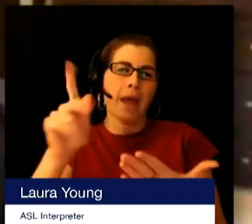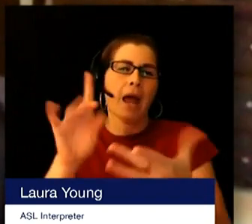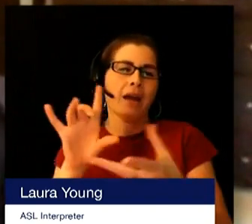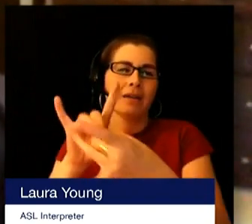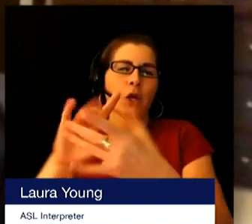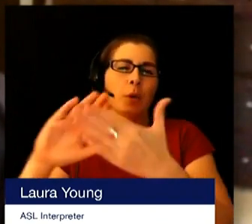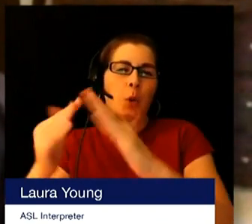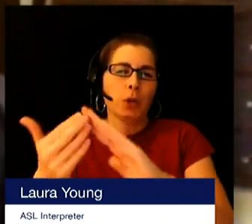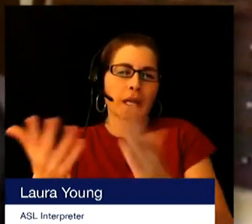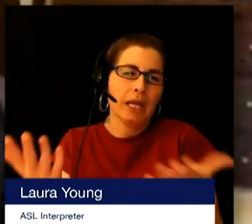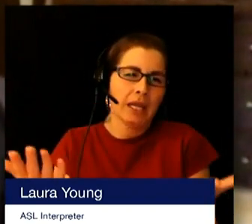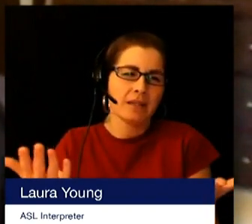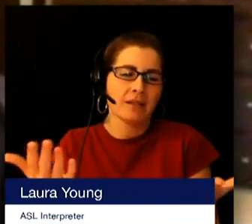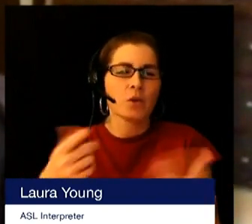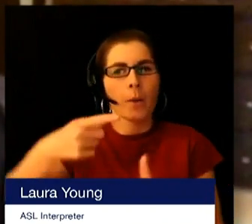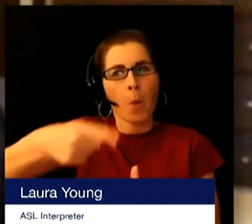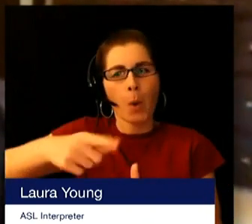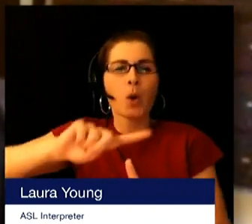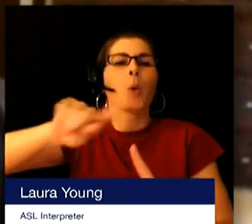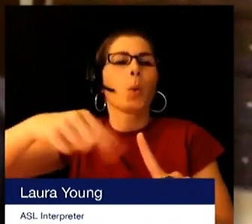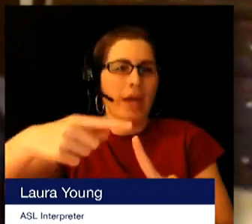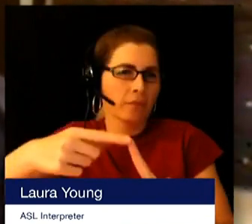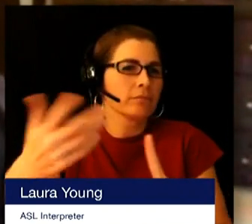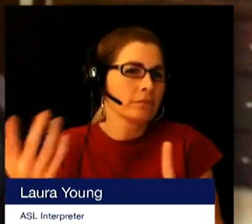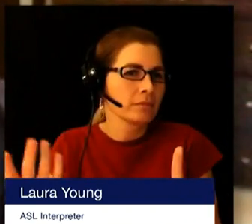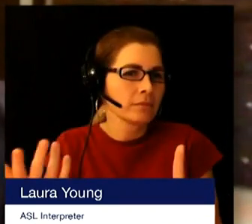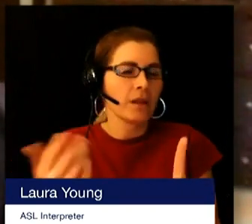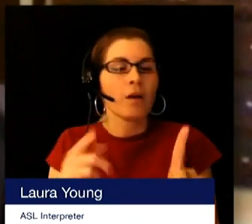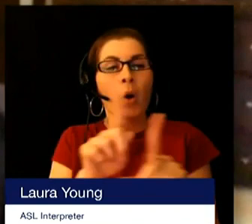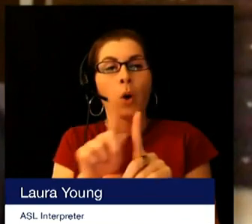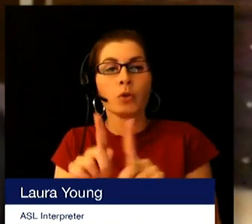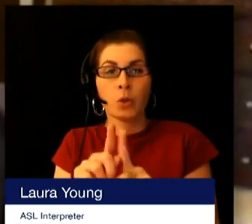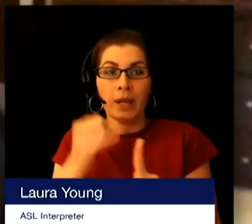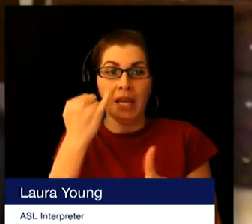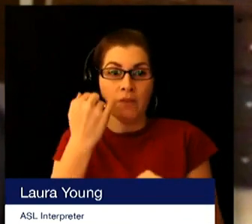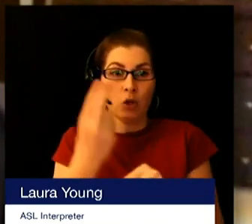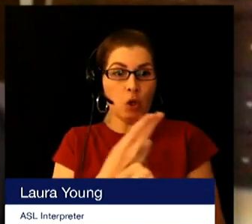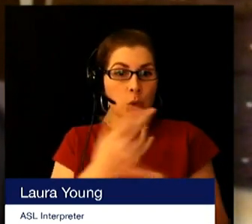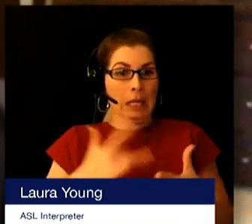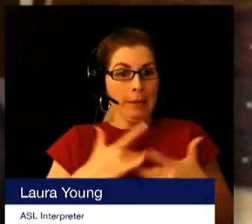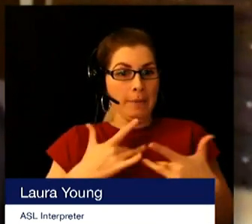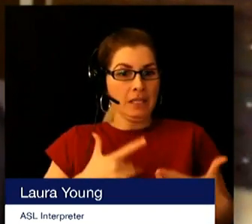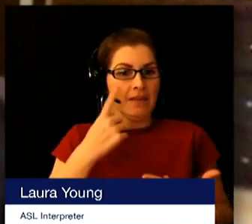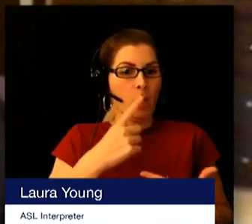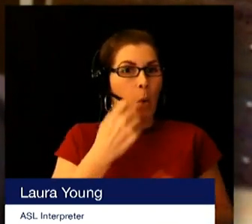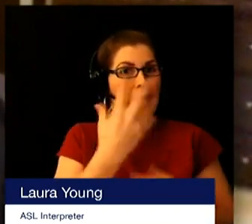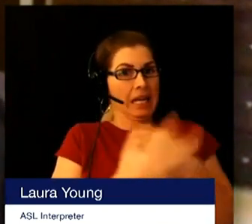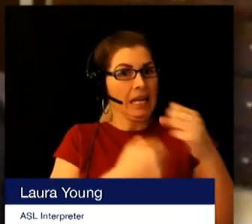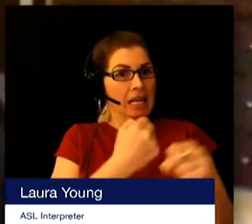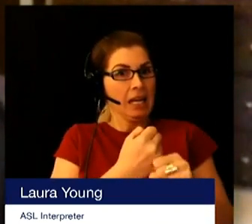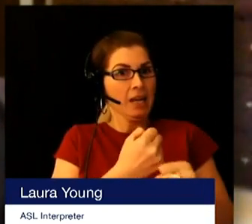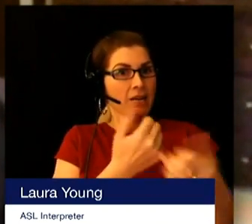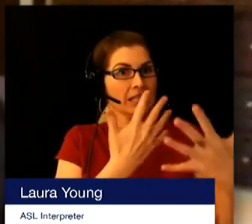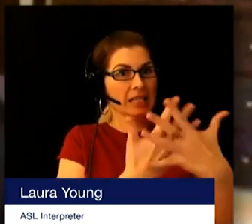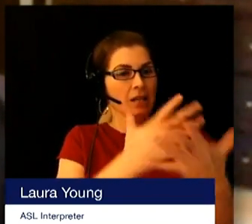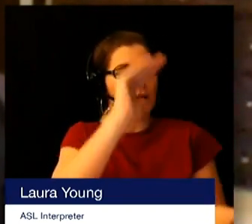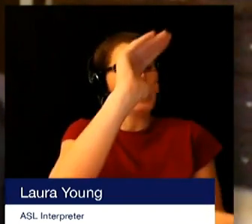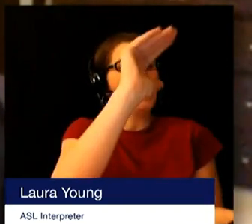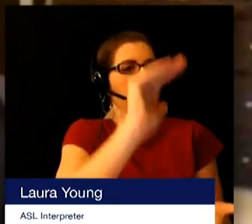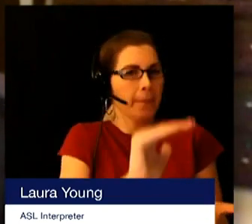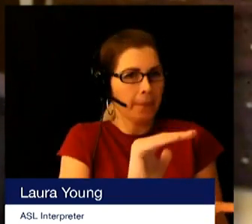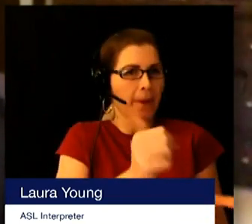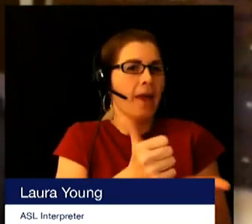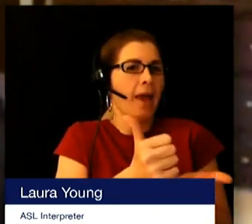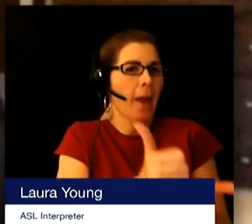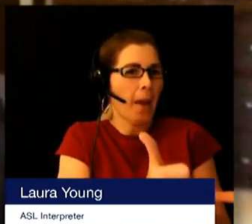when. And really what commutations using clemency to reduce people's sentences does is allow those sentences to be